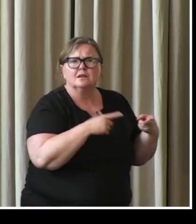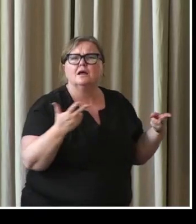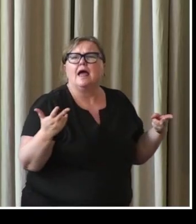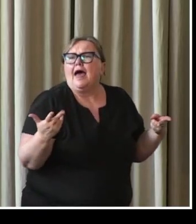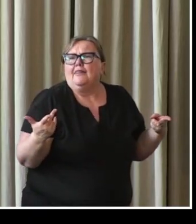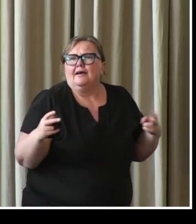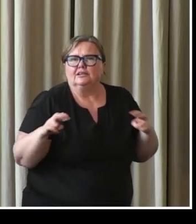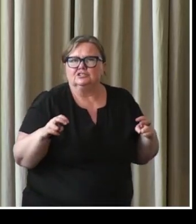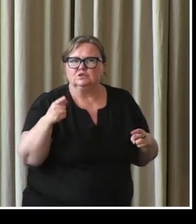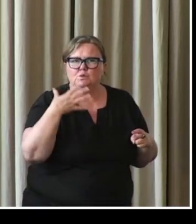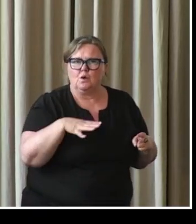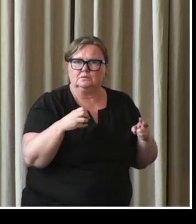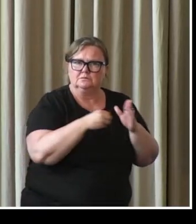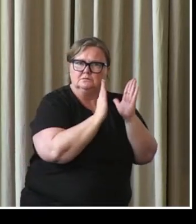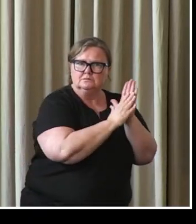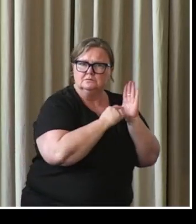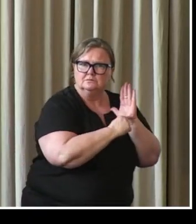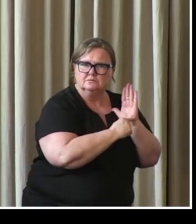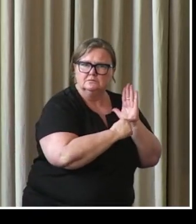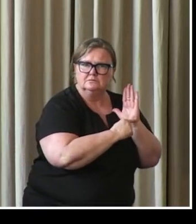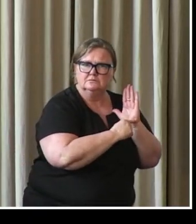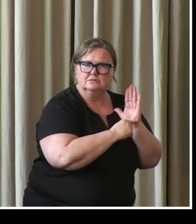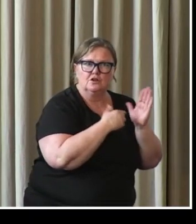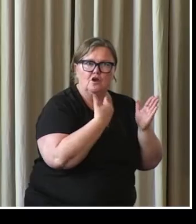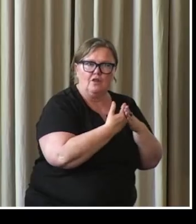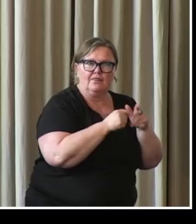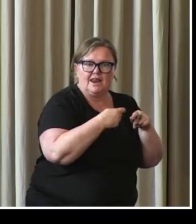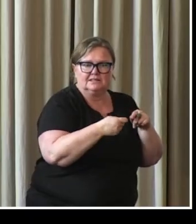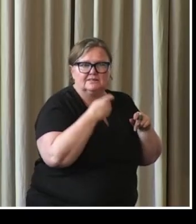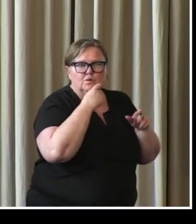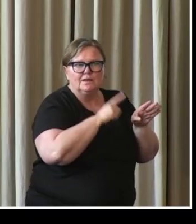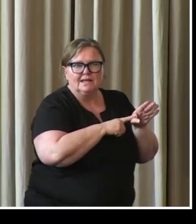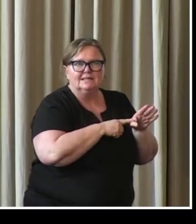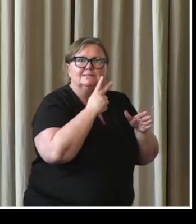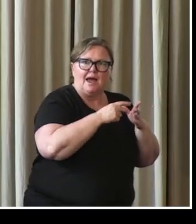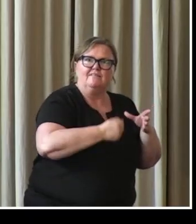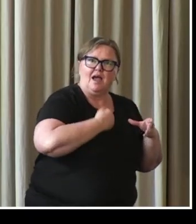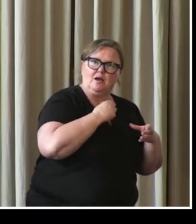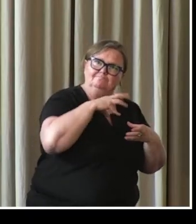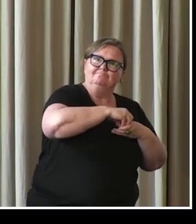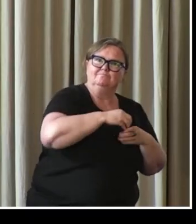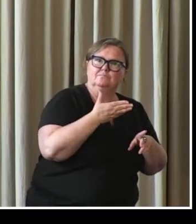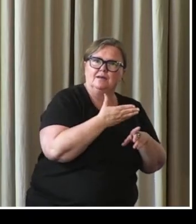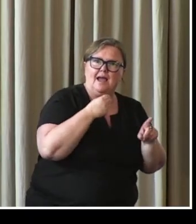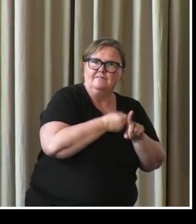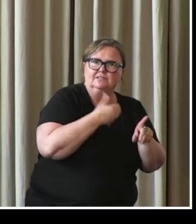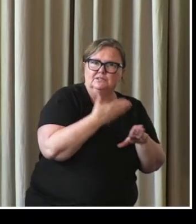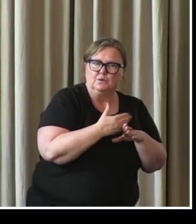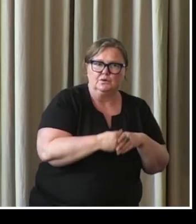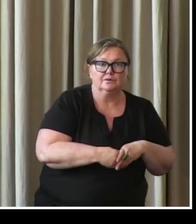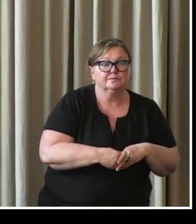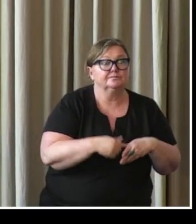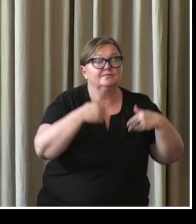actions would you like to see us pursue over the coming years as part of our advocacy work. At the end of